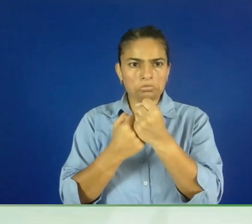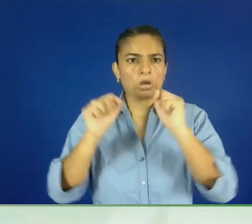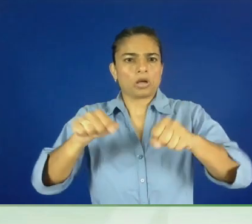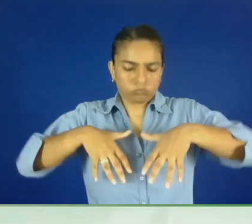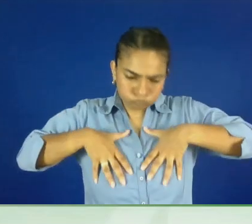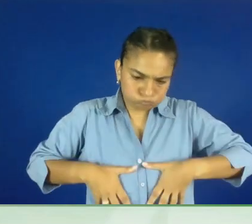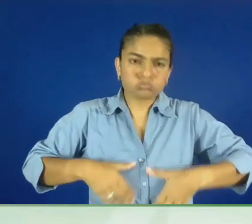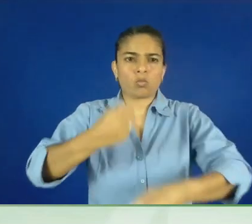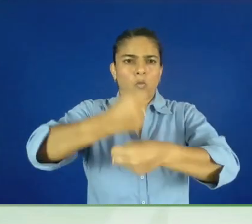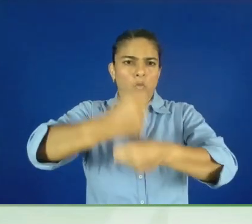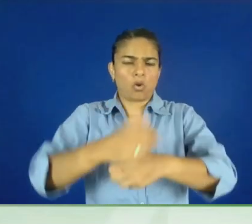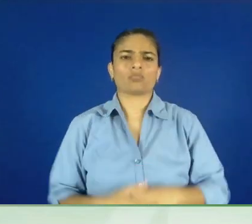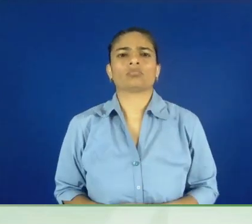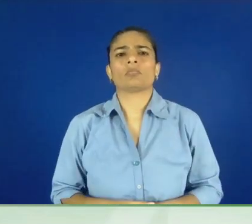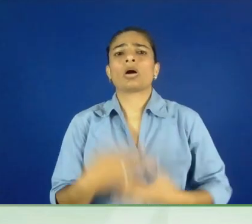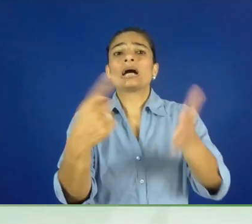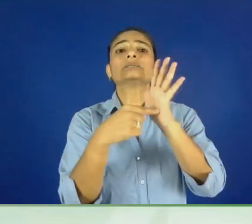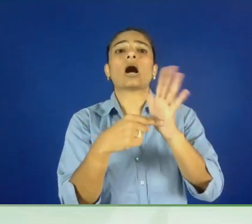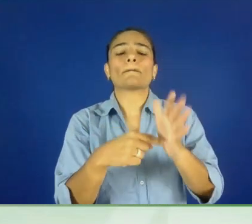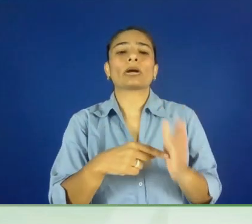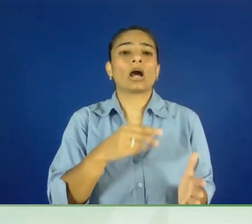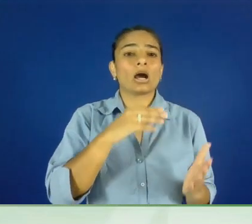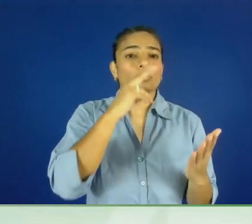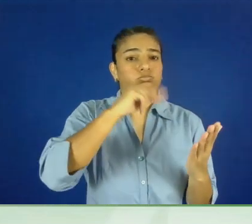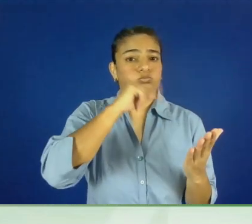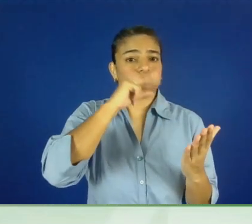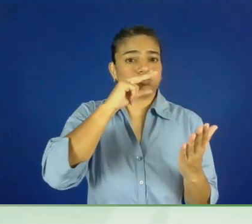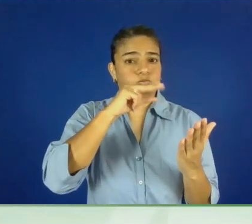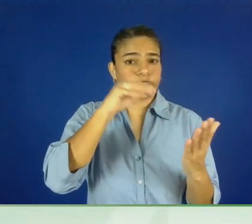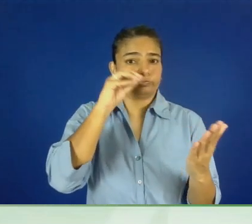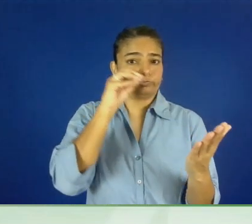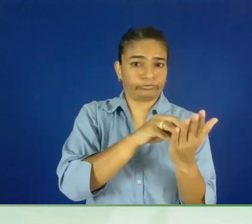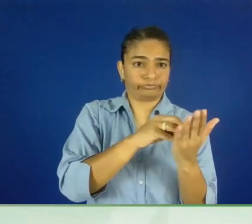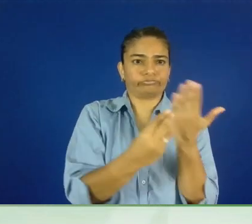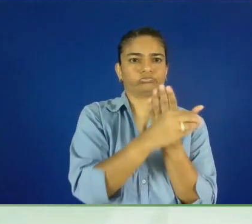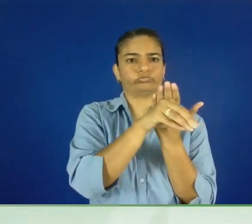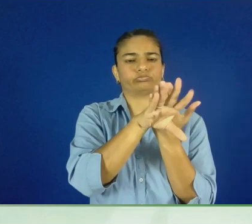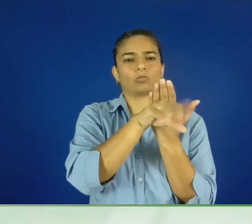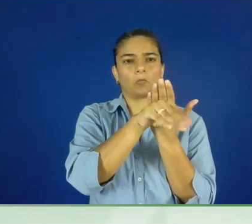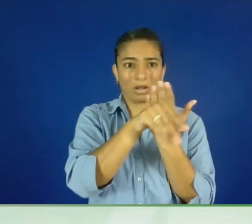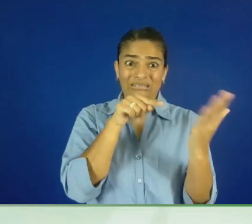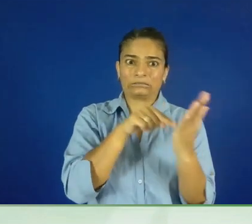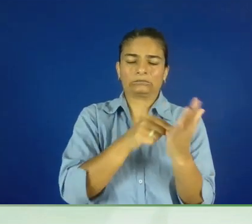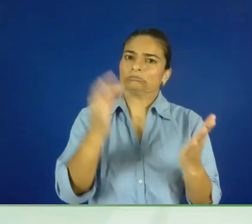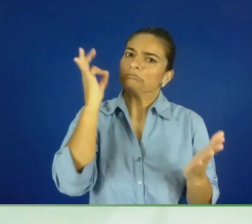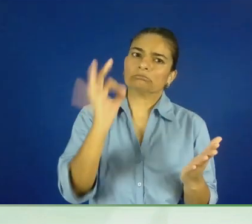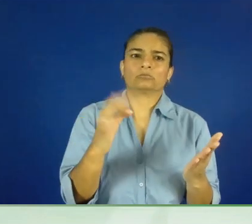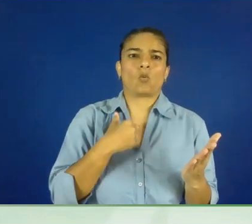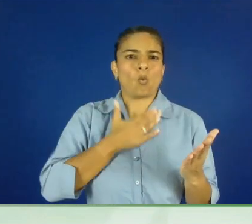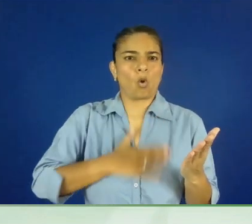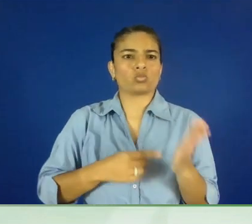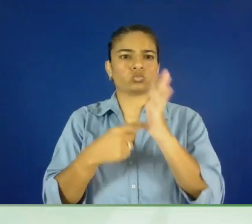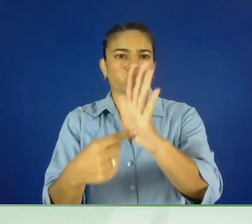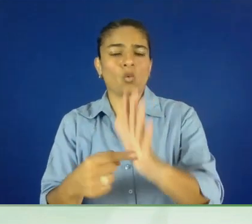speech-to-text software. I have great software which I would like to introduce, but it cannot pass a risk